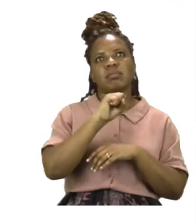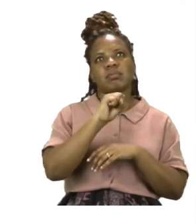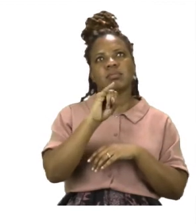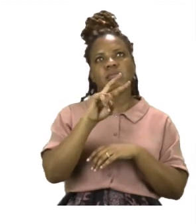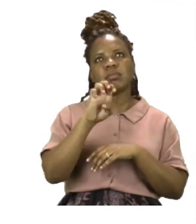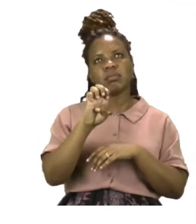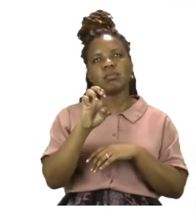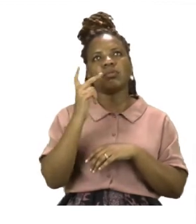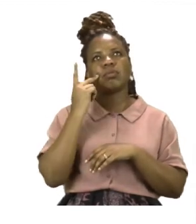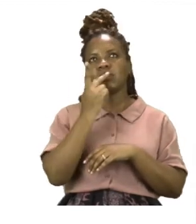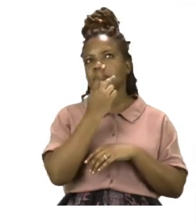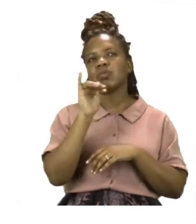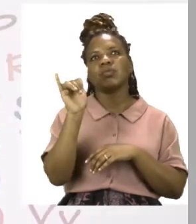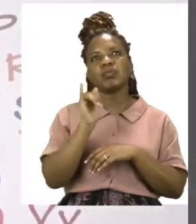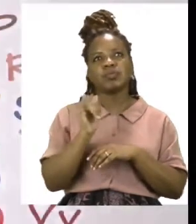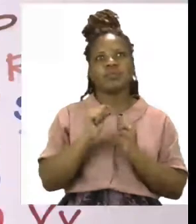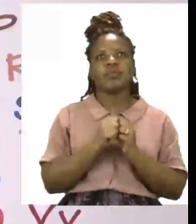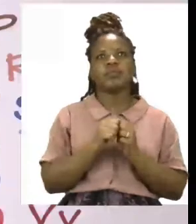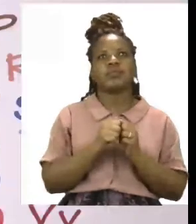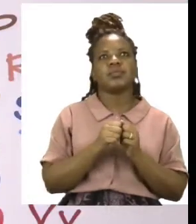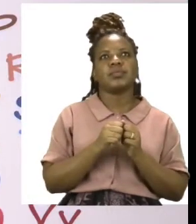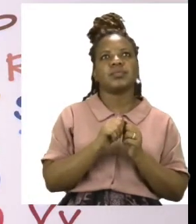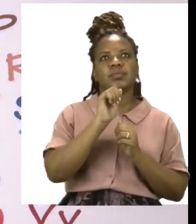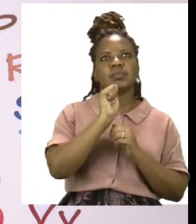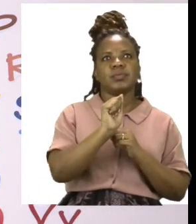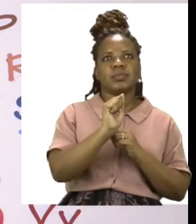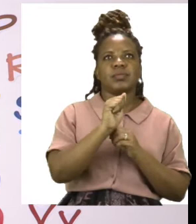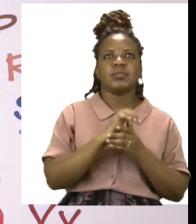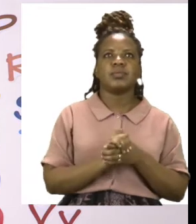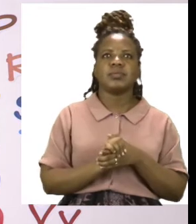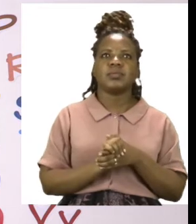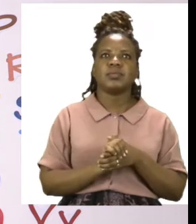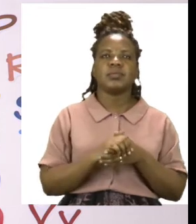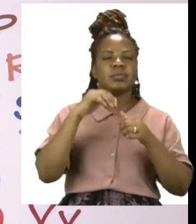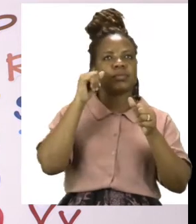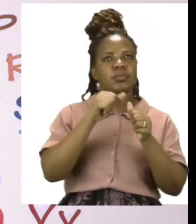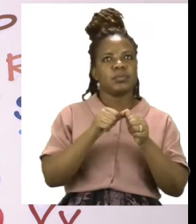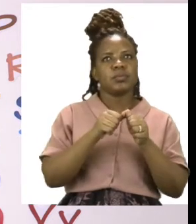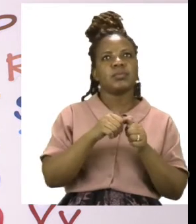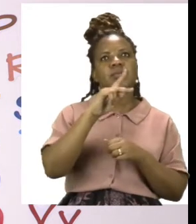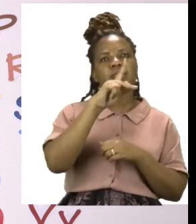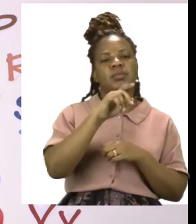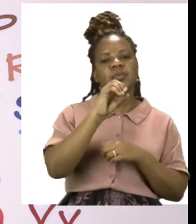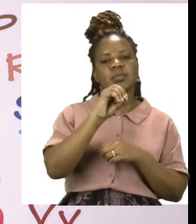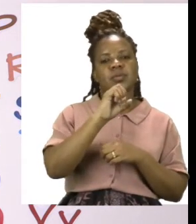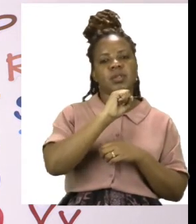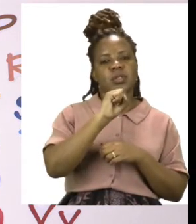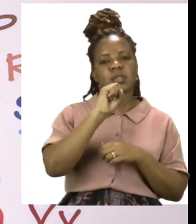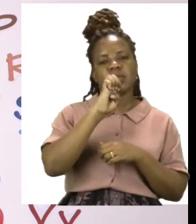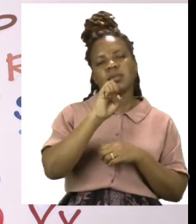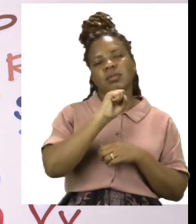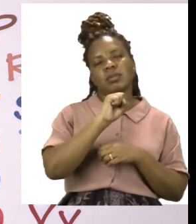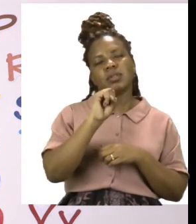together. So let's take a look at the board. Now remember, a possessive pronoun shows ownership, what belongs